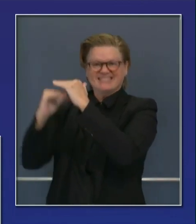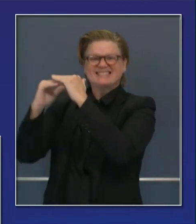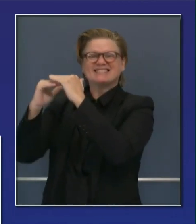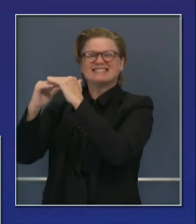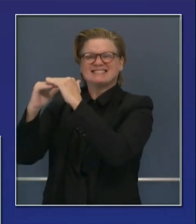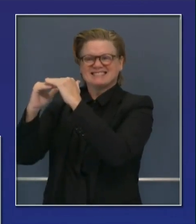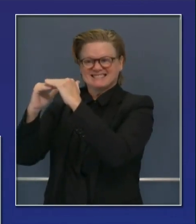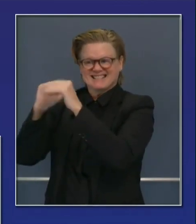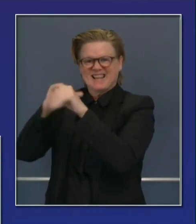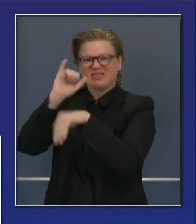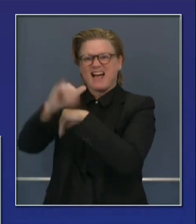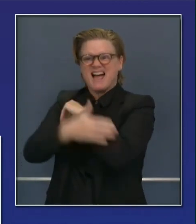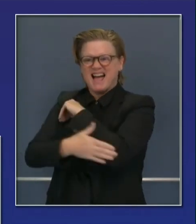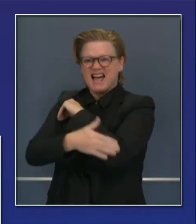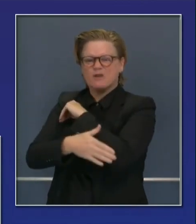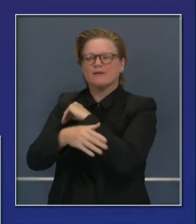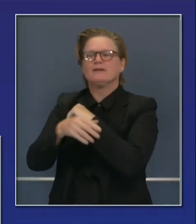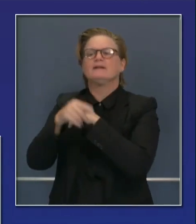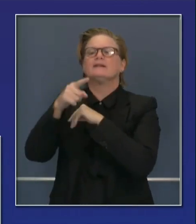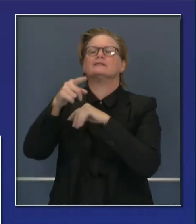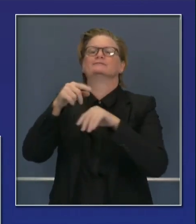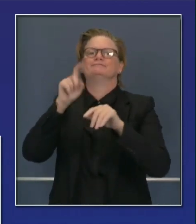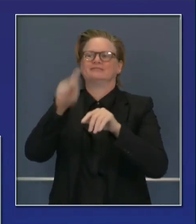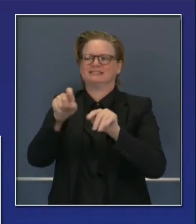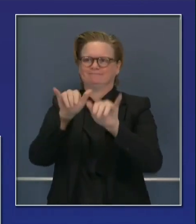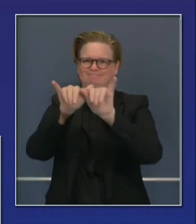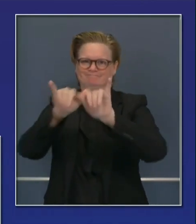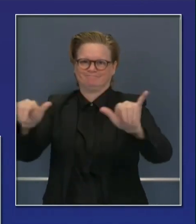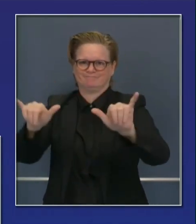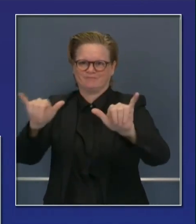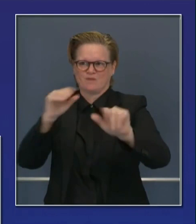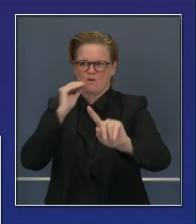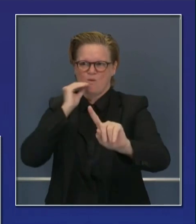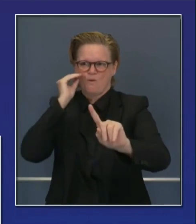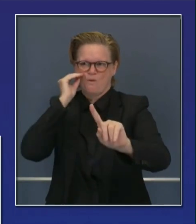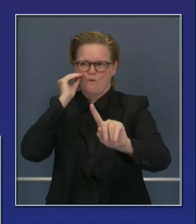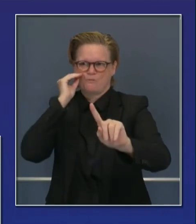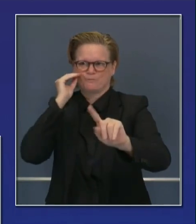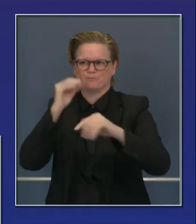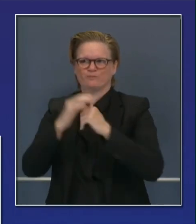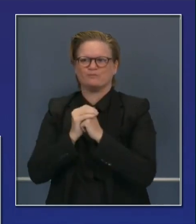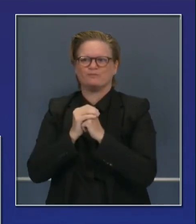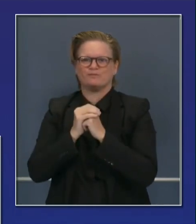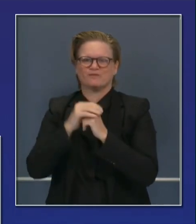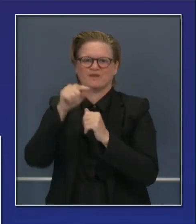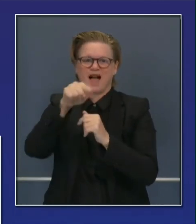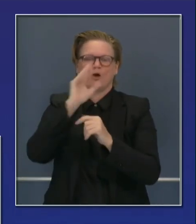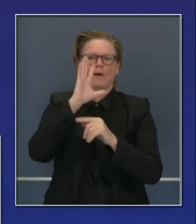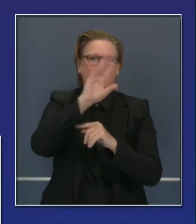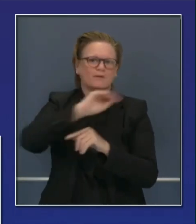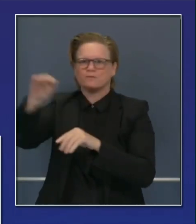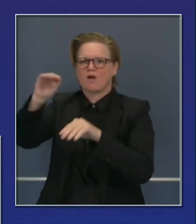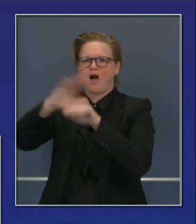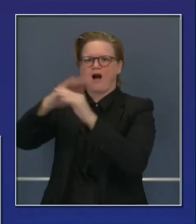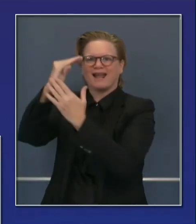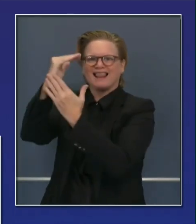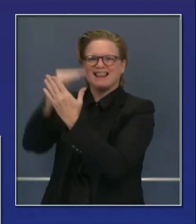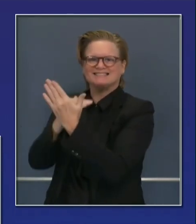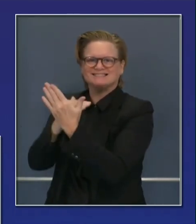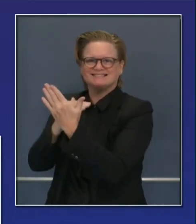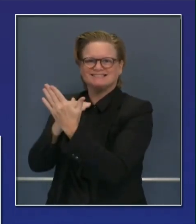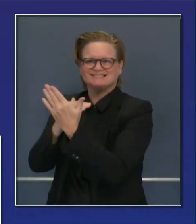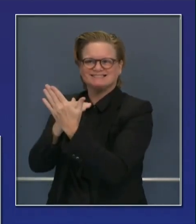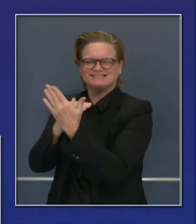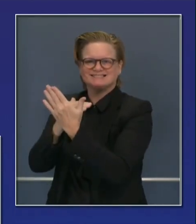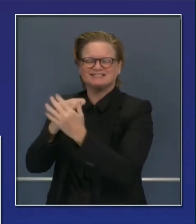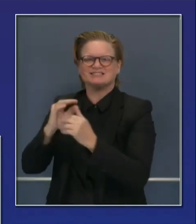order implemented is the way that region enters. The exit, we're looking 3 weeks at the